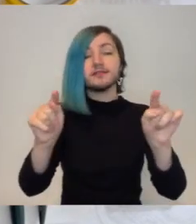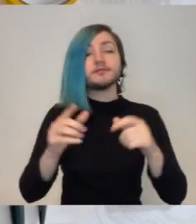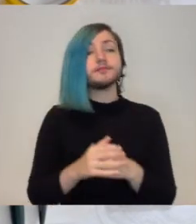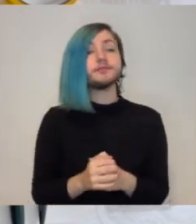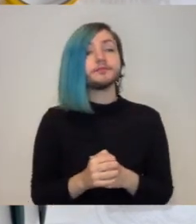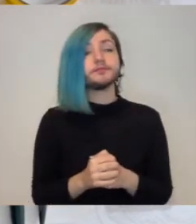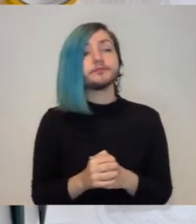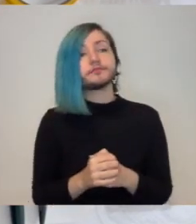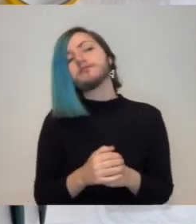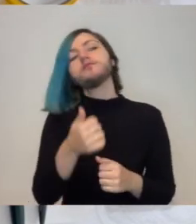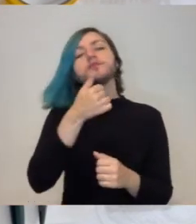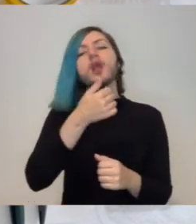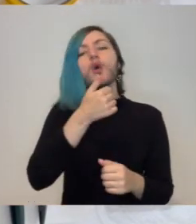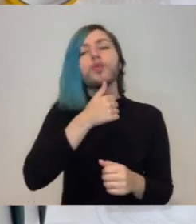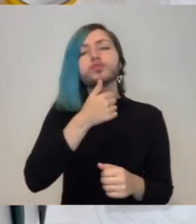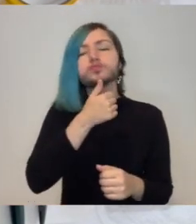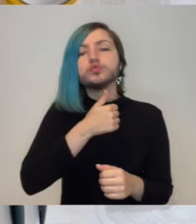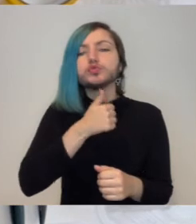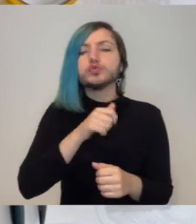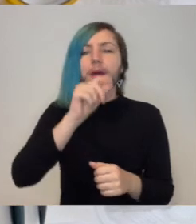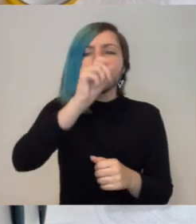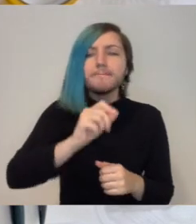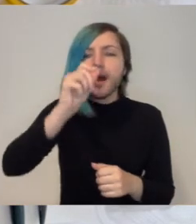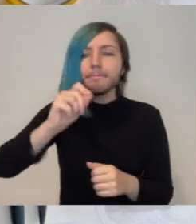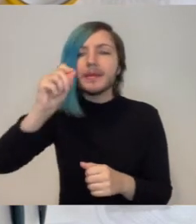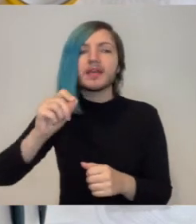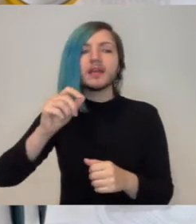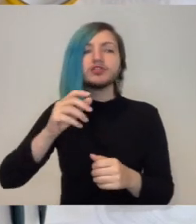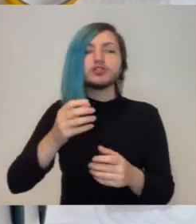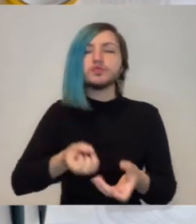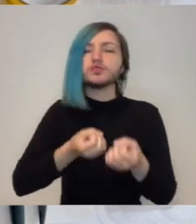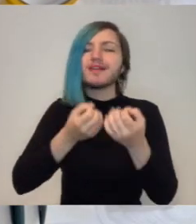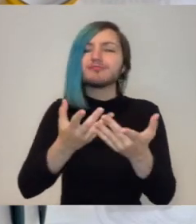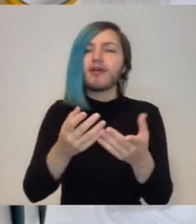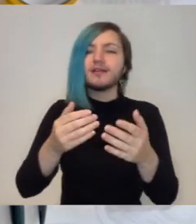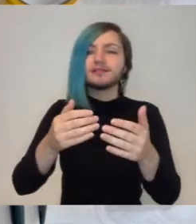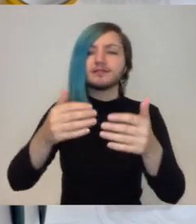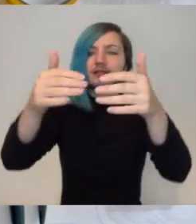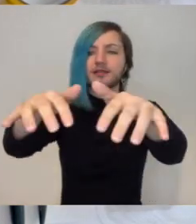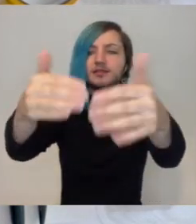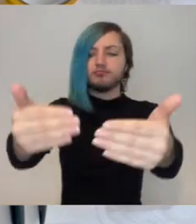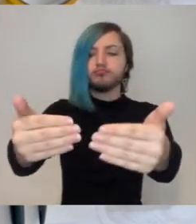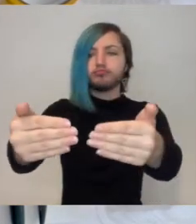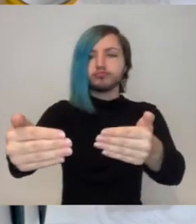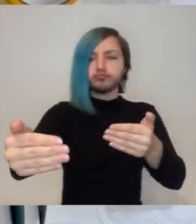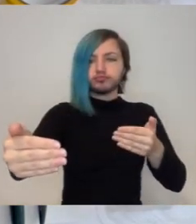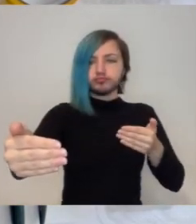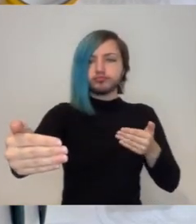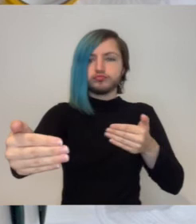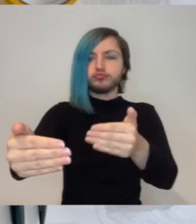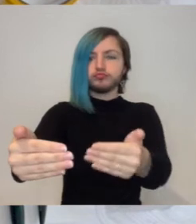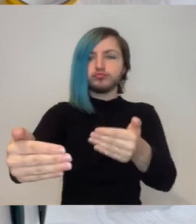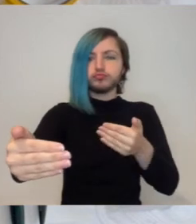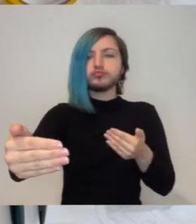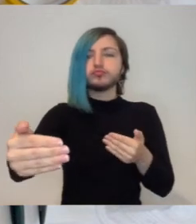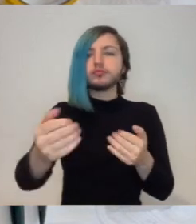to use some of my mark making to talk about the space coming towards you, but also the fact that it's